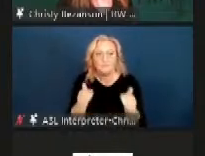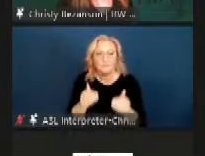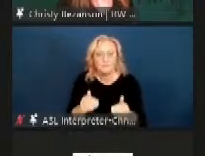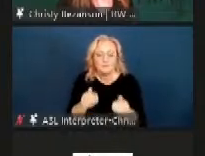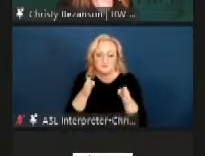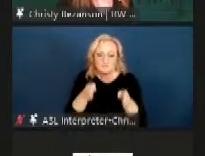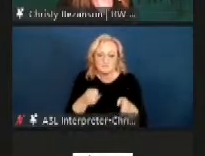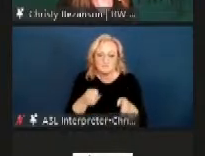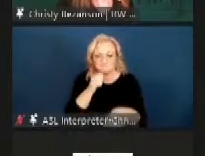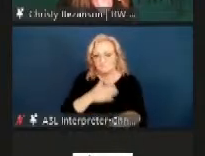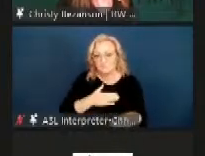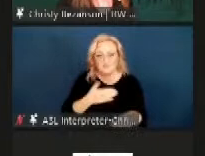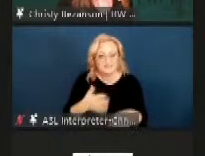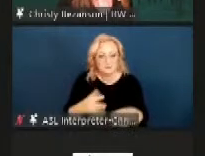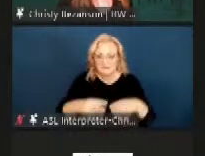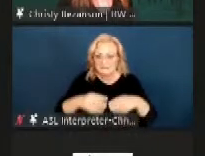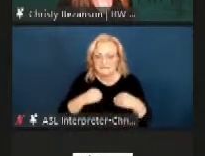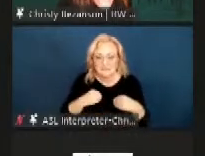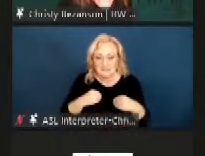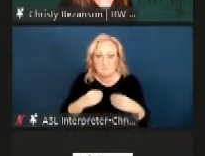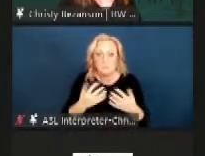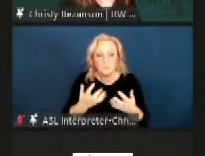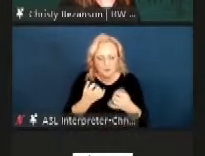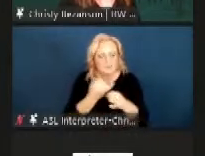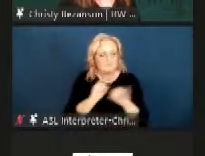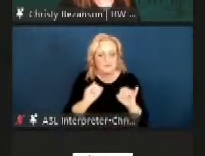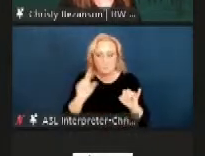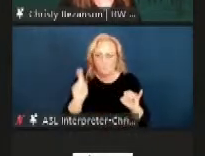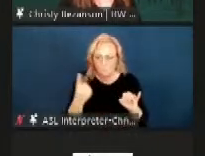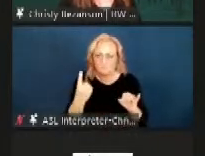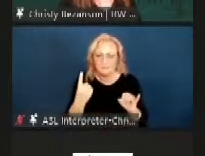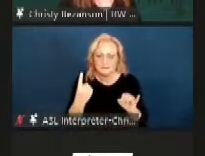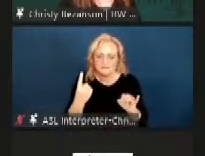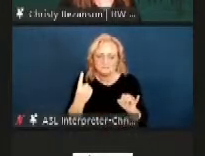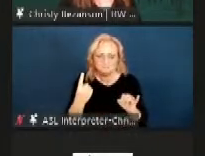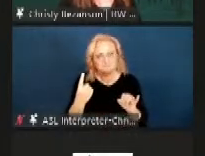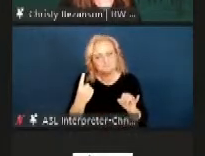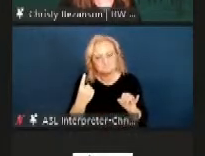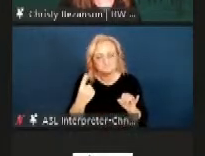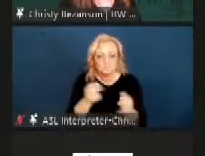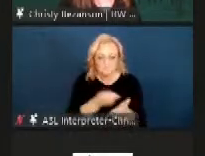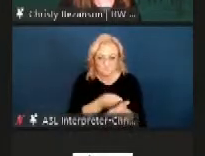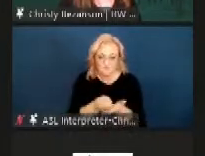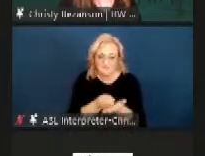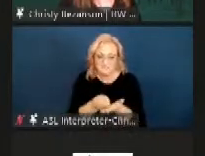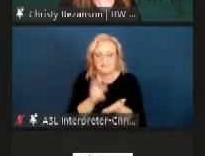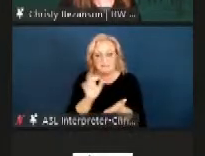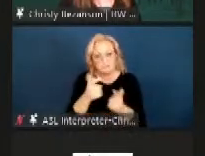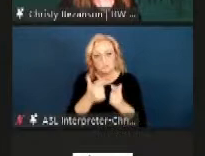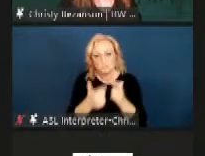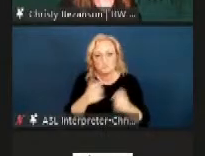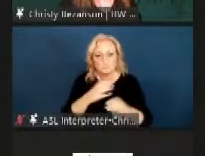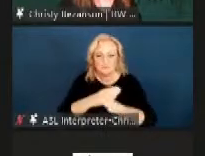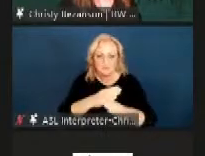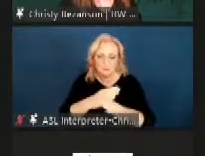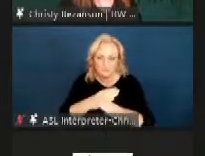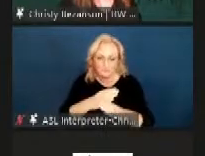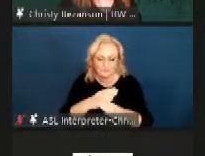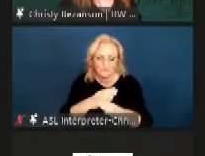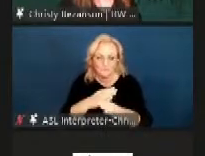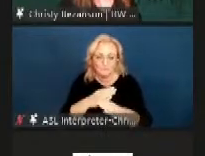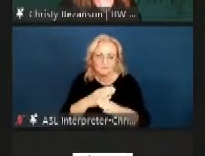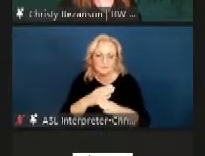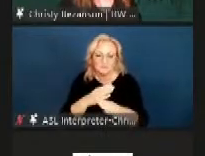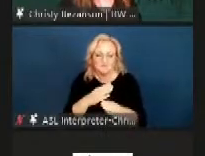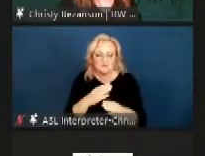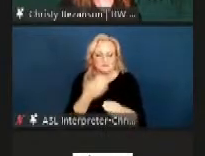is unwilling to accept anything besides independent housing, which honestly it's a huge barrier, especially when it comes to taking